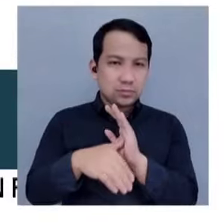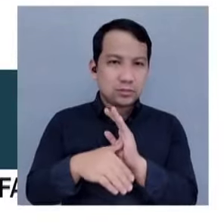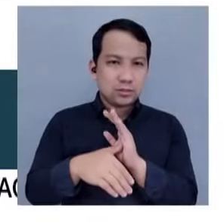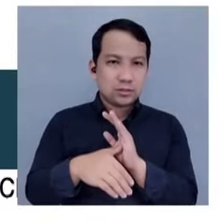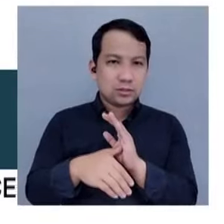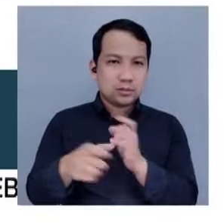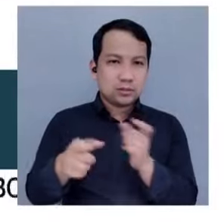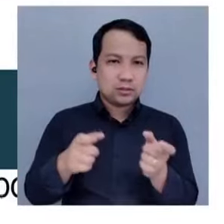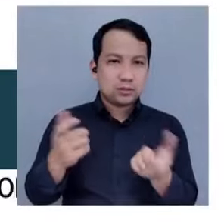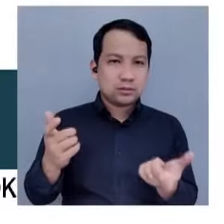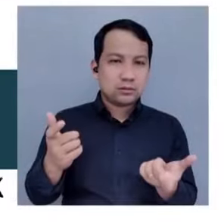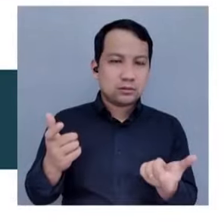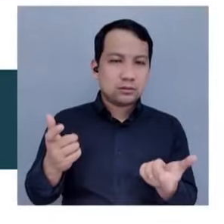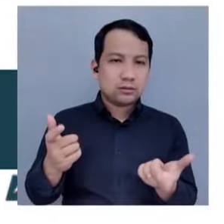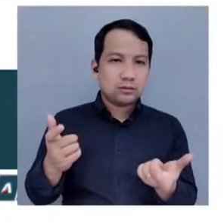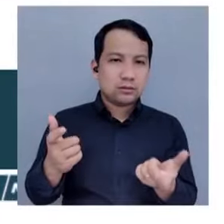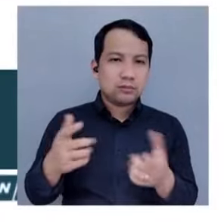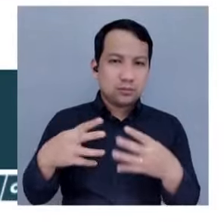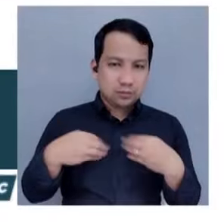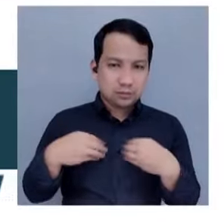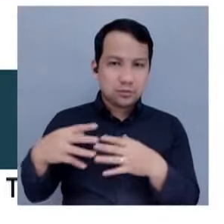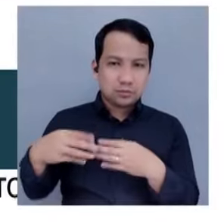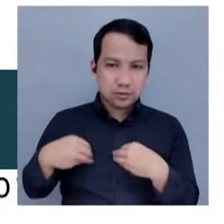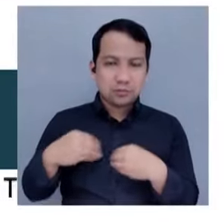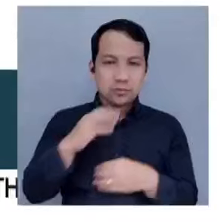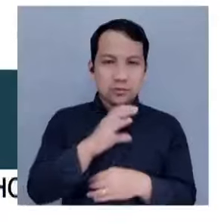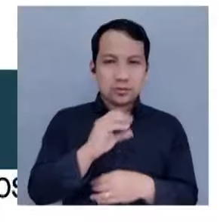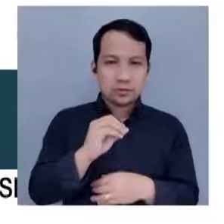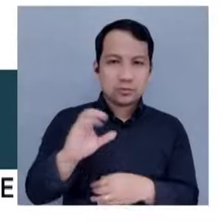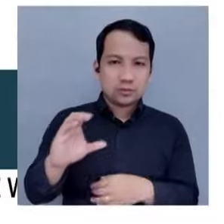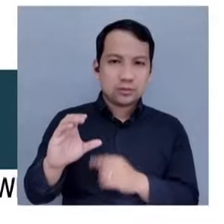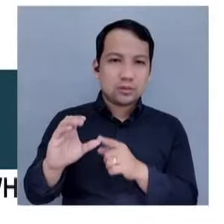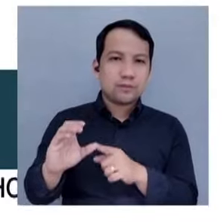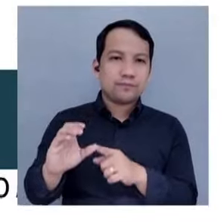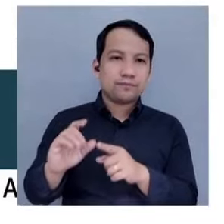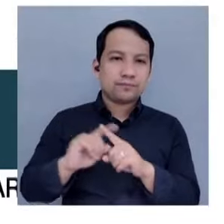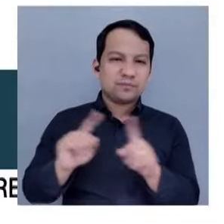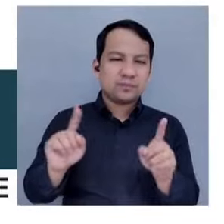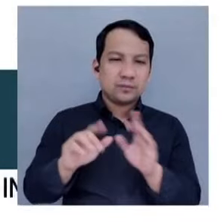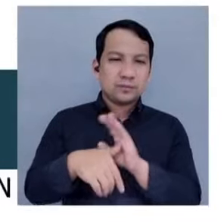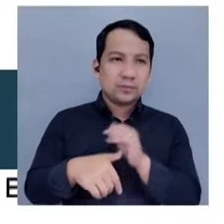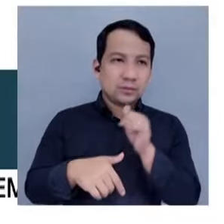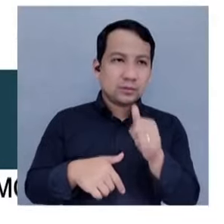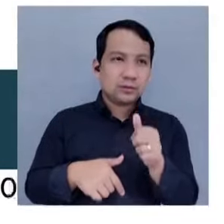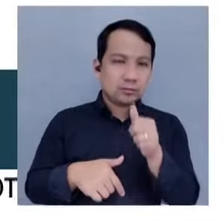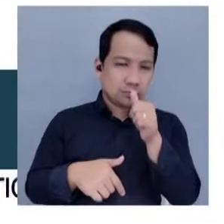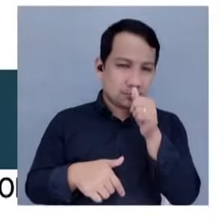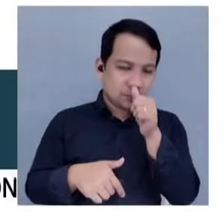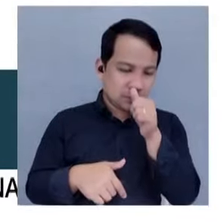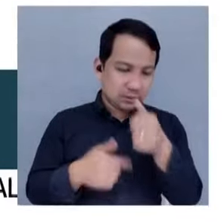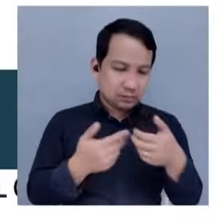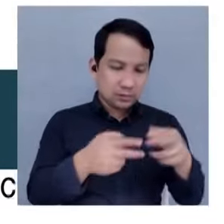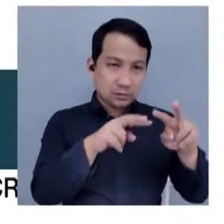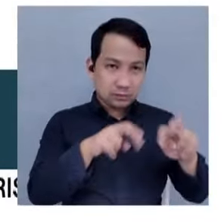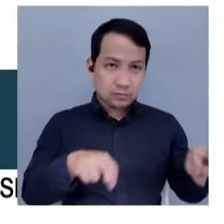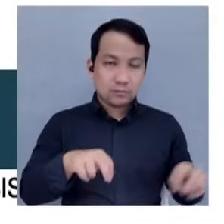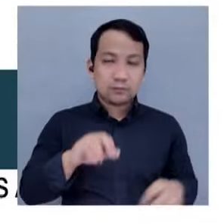in the receiving of the certificate of candidacy, but the COMELEC will be triggered to investigate if someone